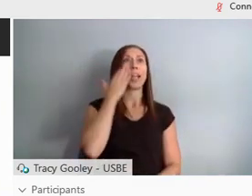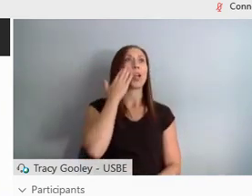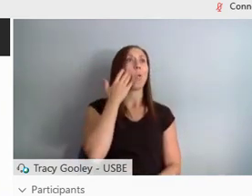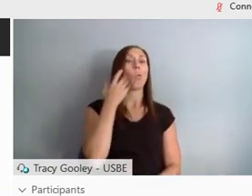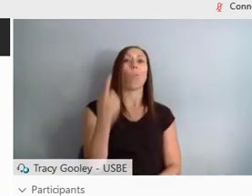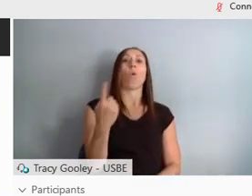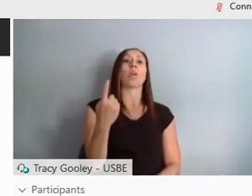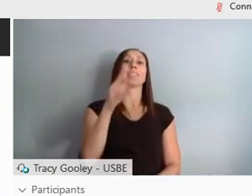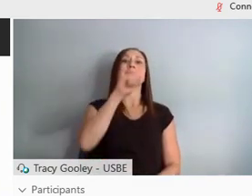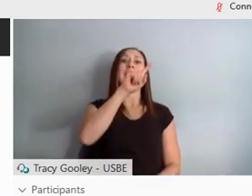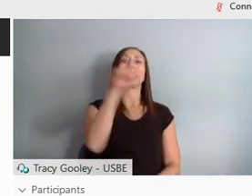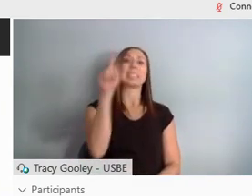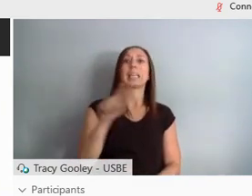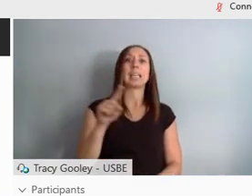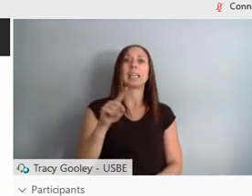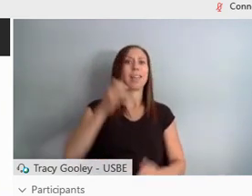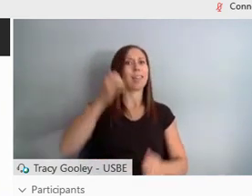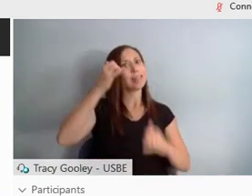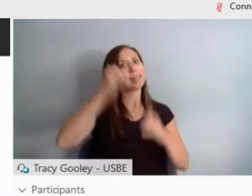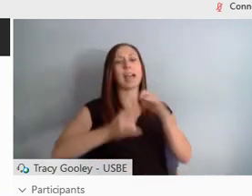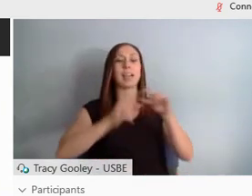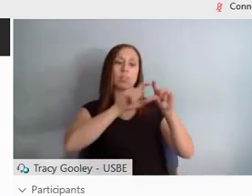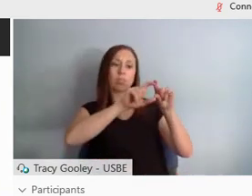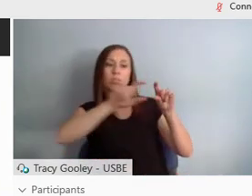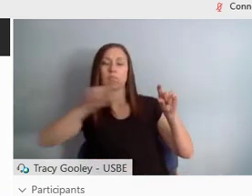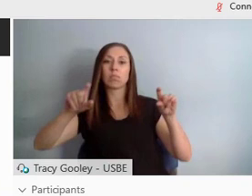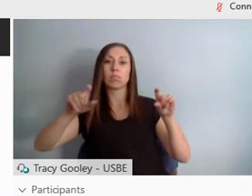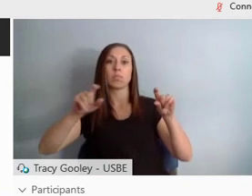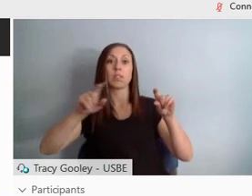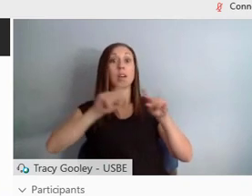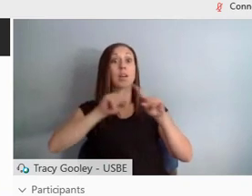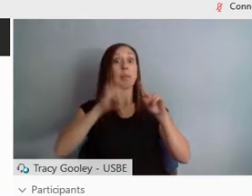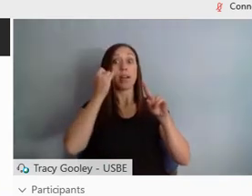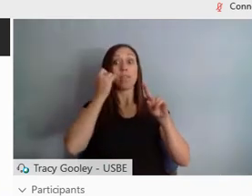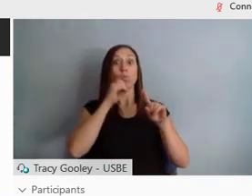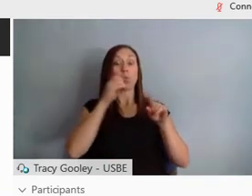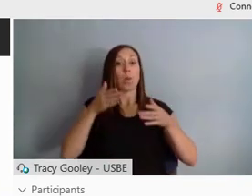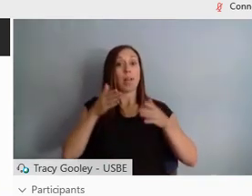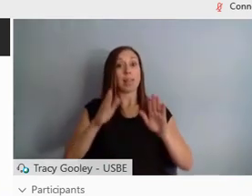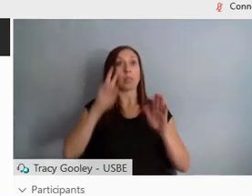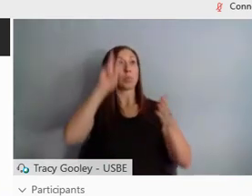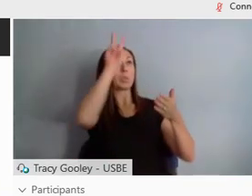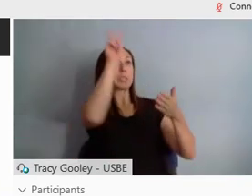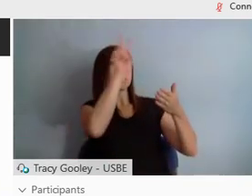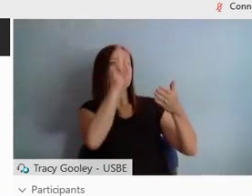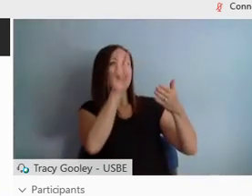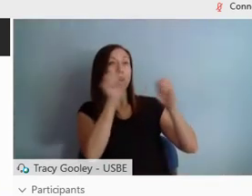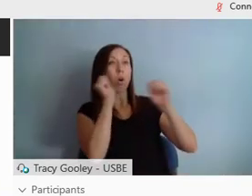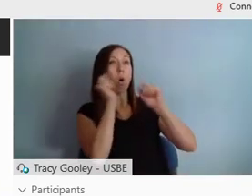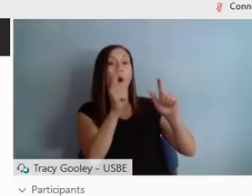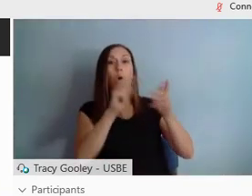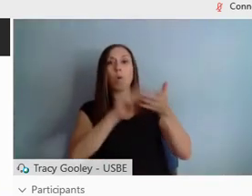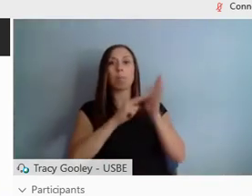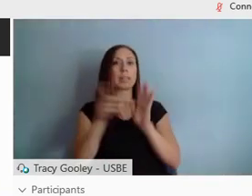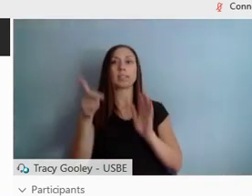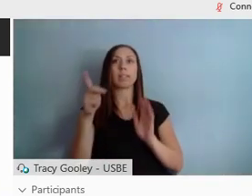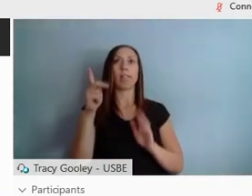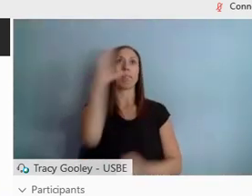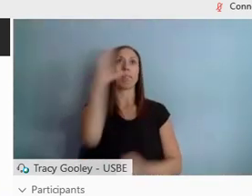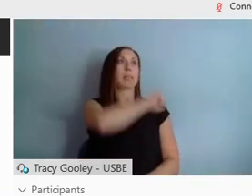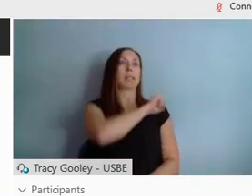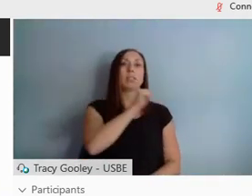letter Z, which is in the next to last row at the bottom, but if you don't allow them to see that, you're not giving them the opportunity